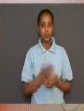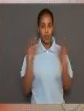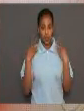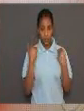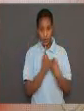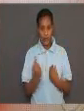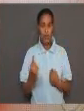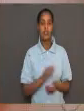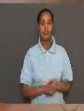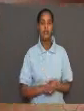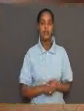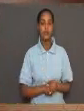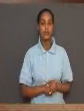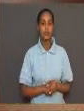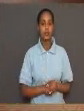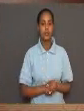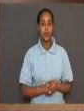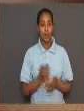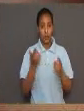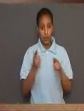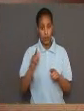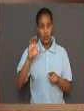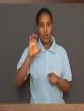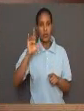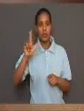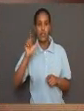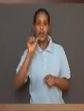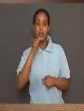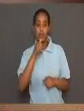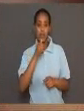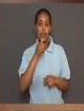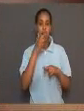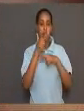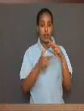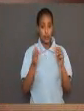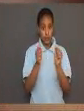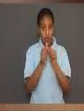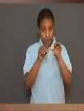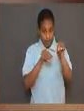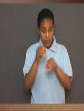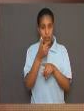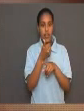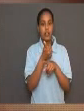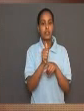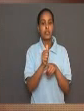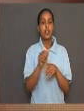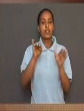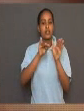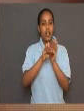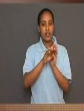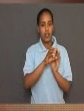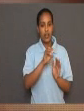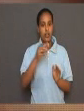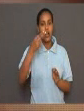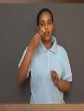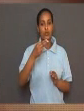Hello, everyone. When carboxylic acids react with active metals, salts